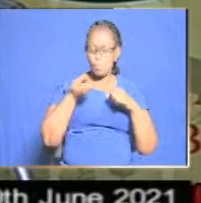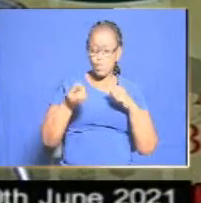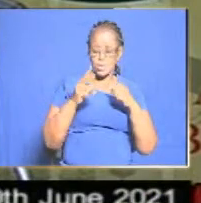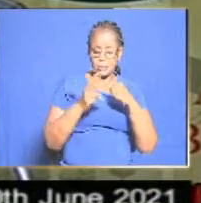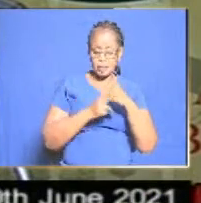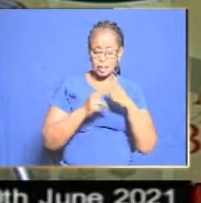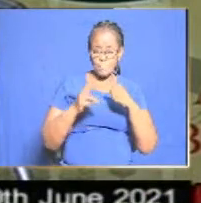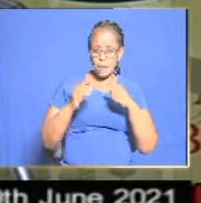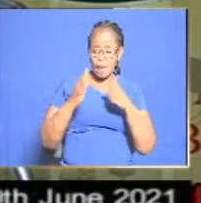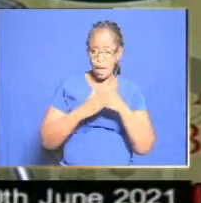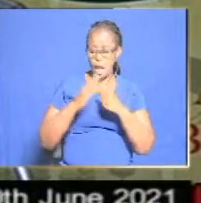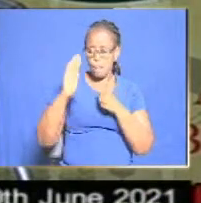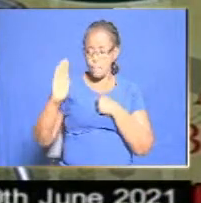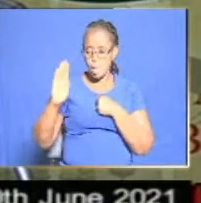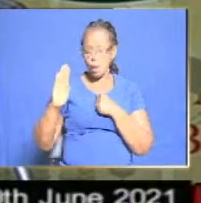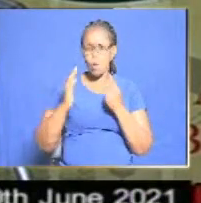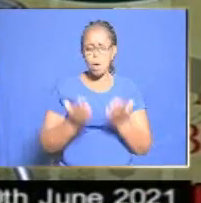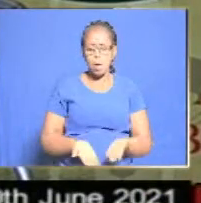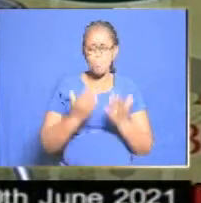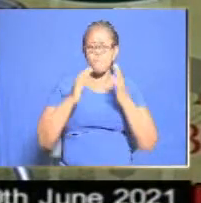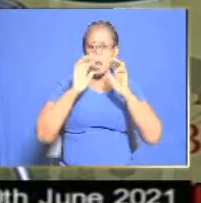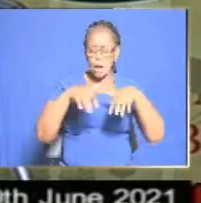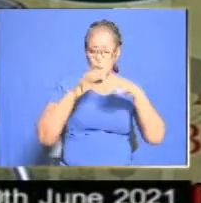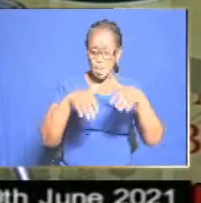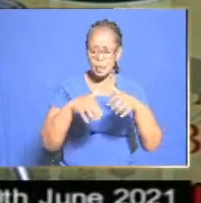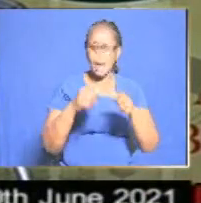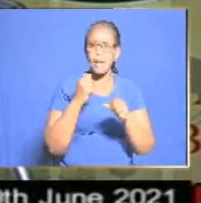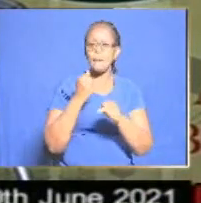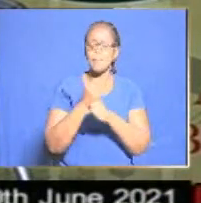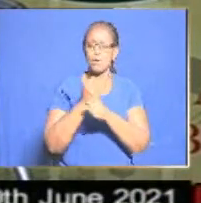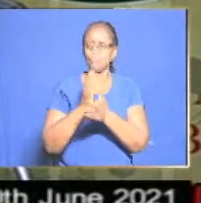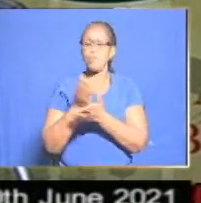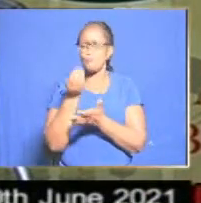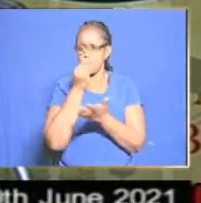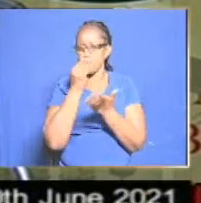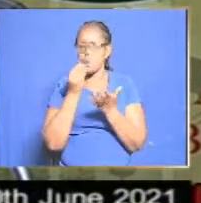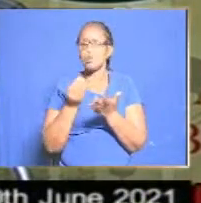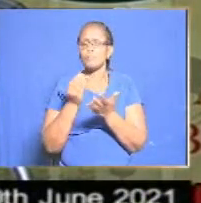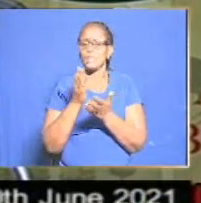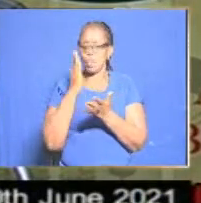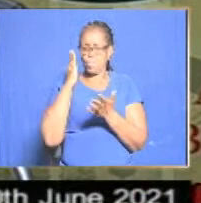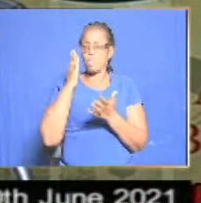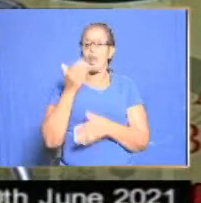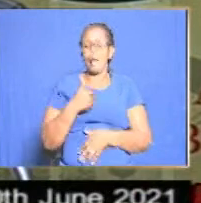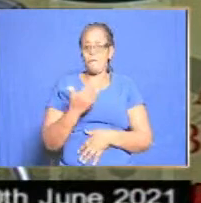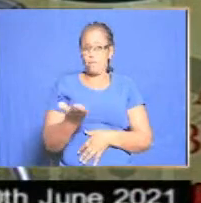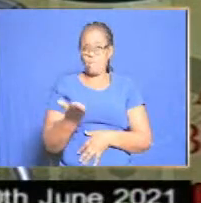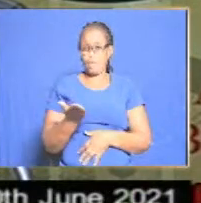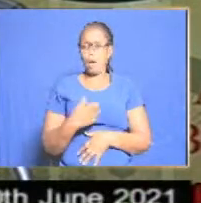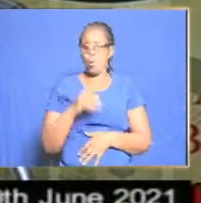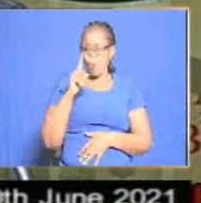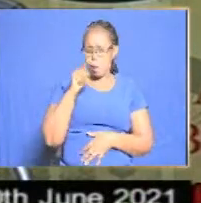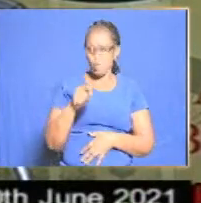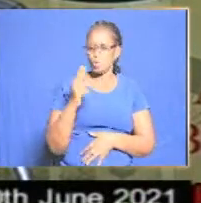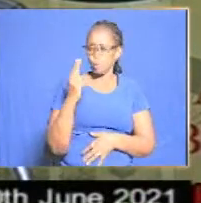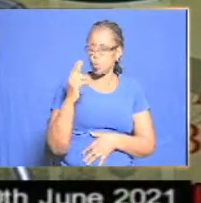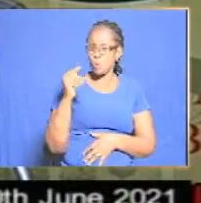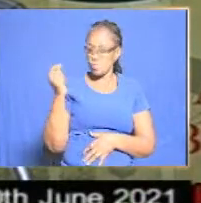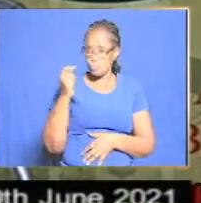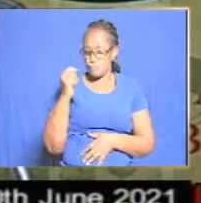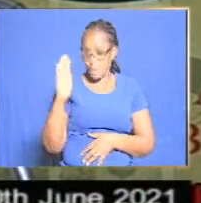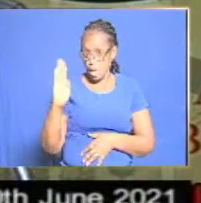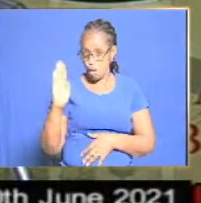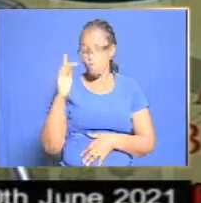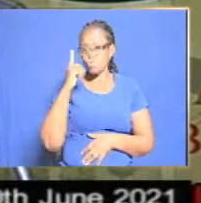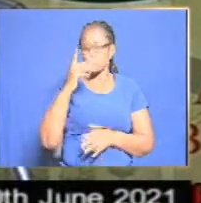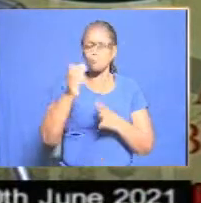₱1.97 billion for improving agriculture and food security, as well as ₱1.2 billion for recruitment of health workers.